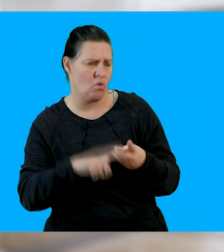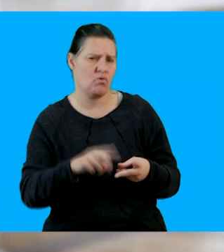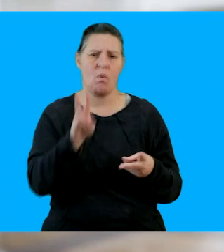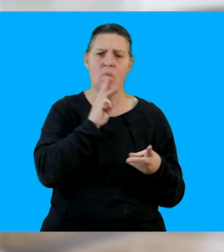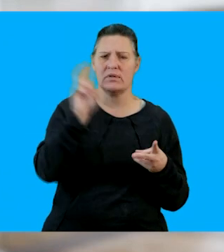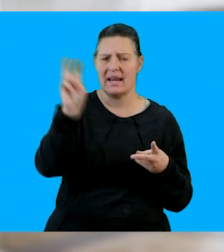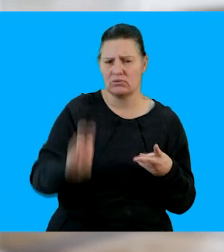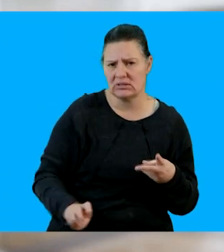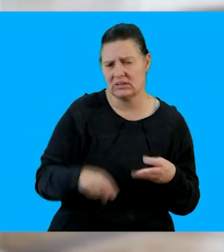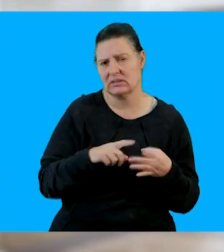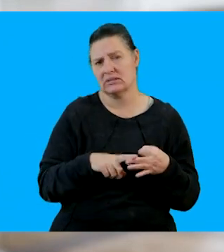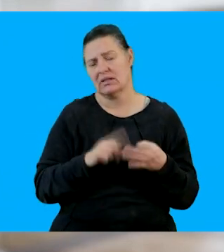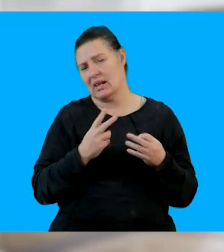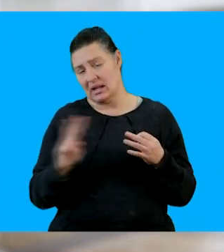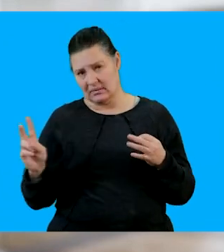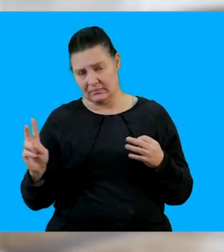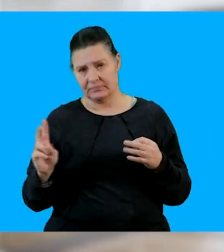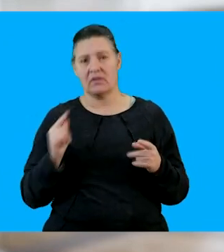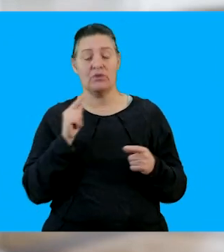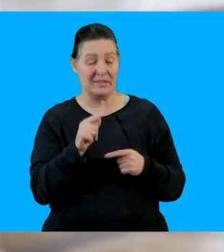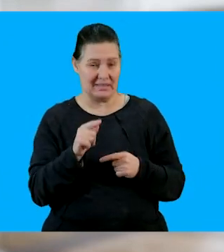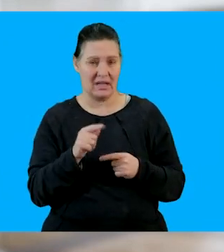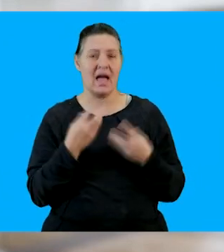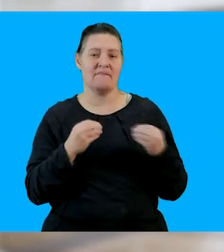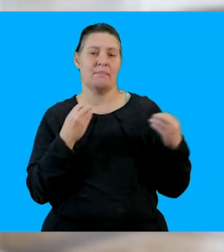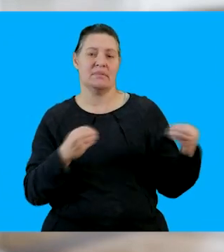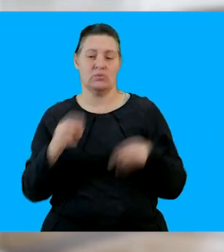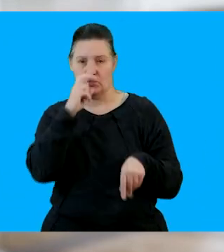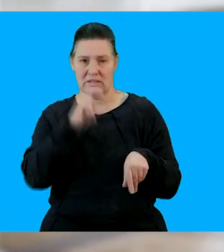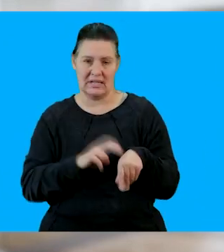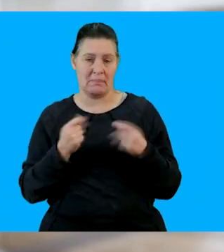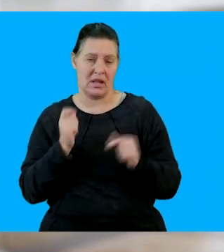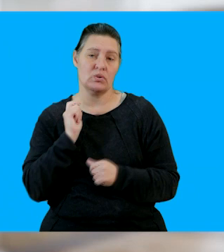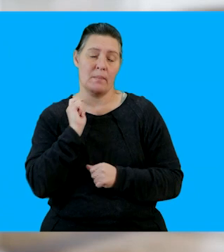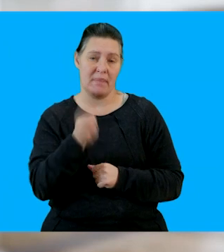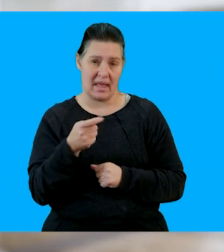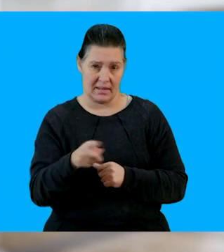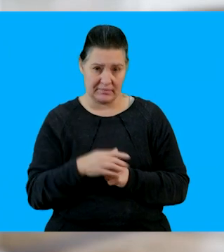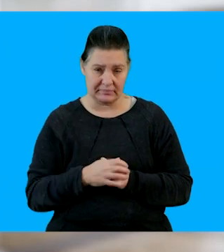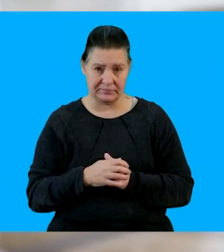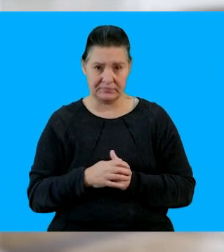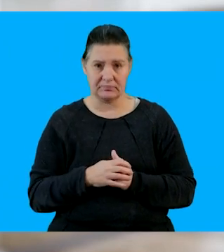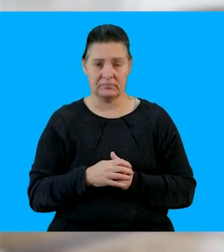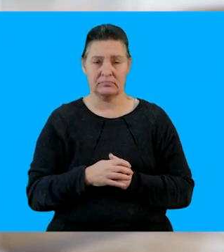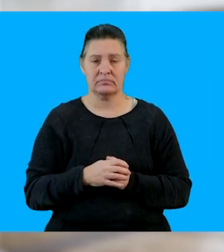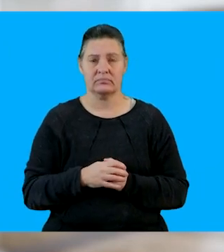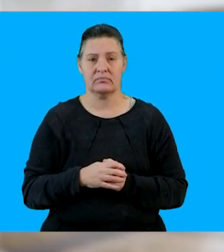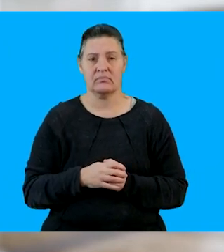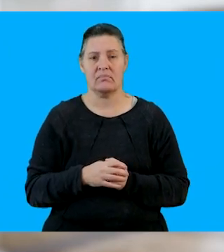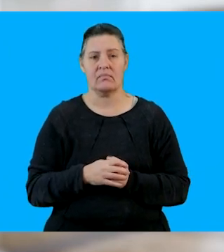telephone, our water and electricity. So for those things, businesses need money to pay for them.